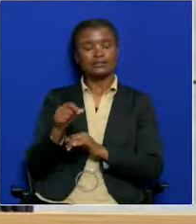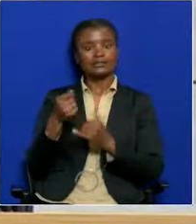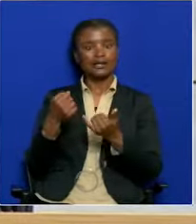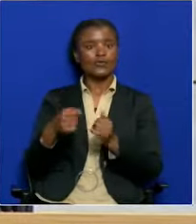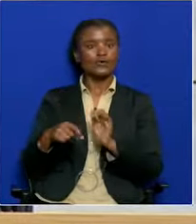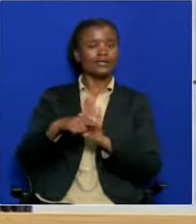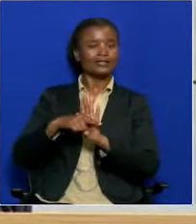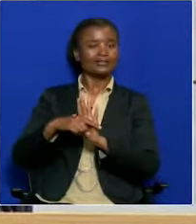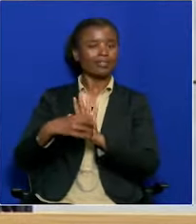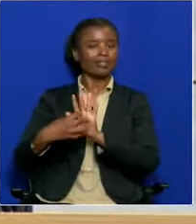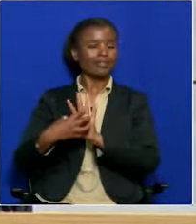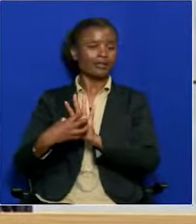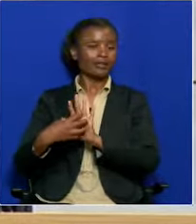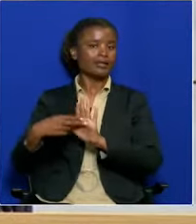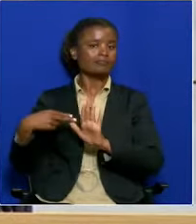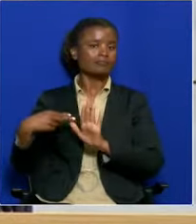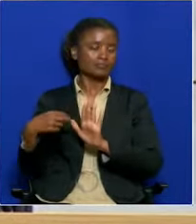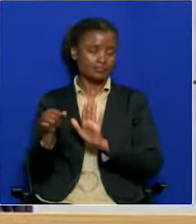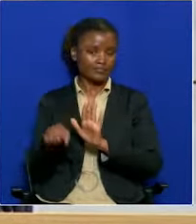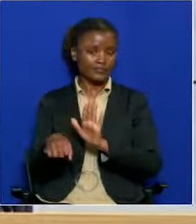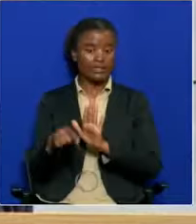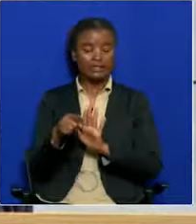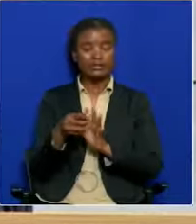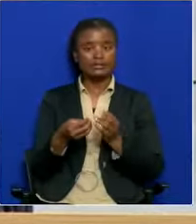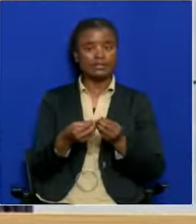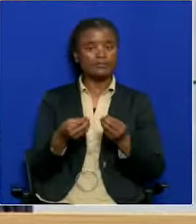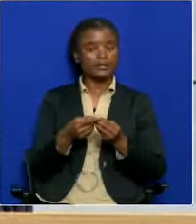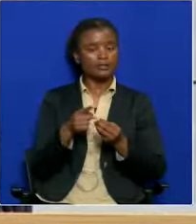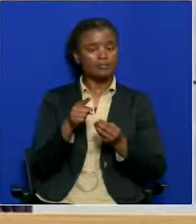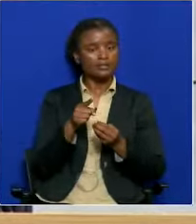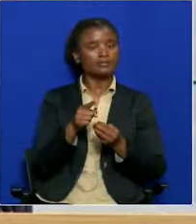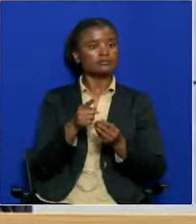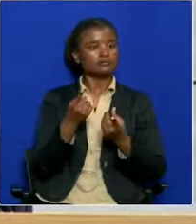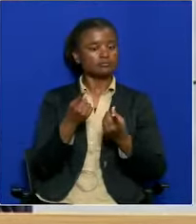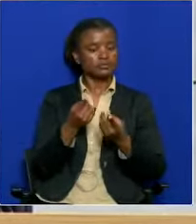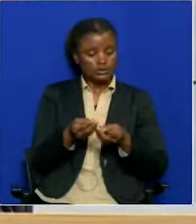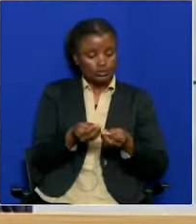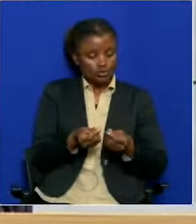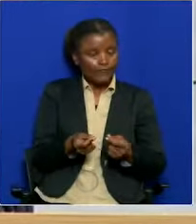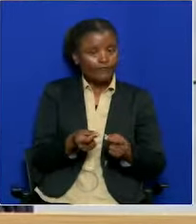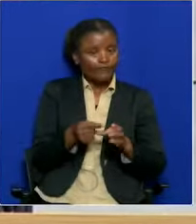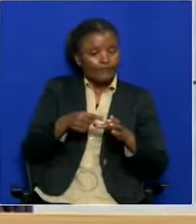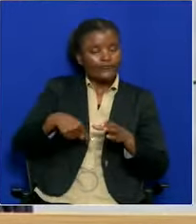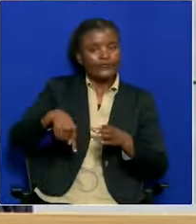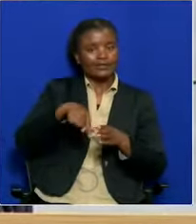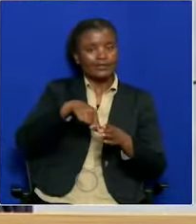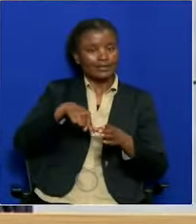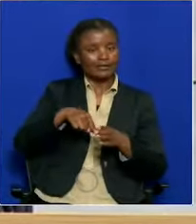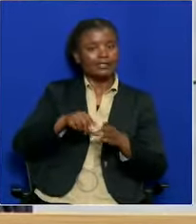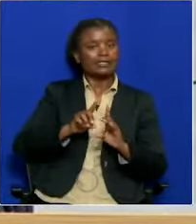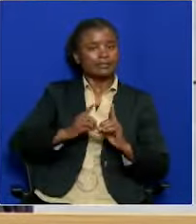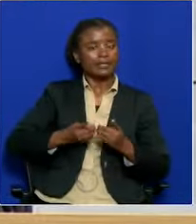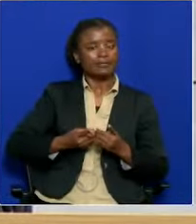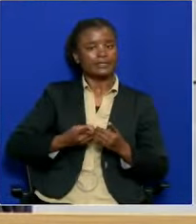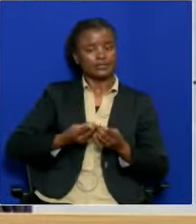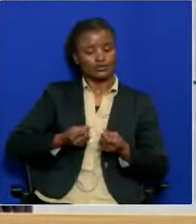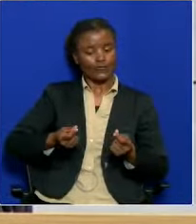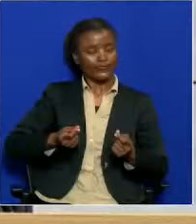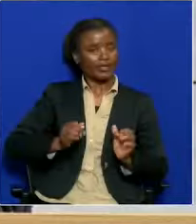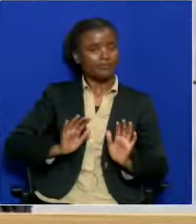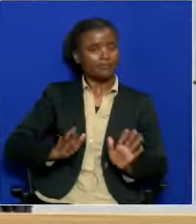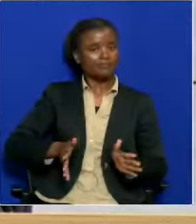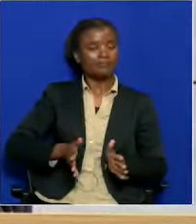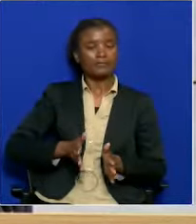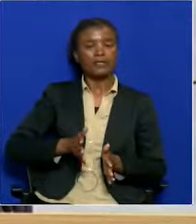something which was supposed to be dealt with quietly, so it's departmental. It happens in all